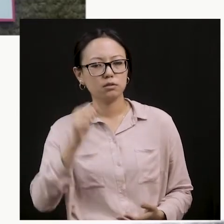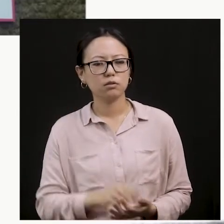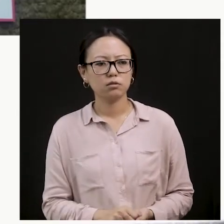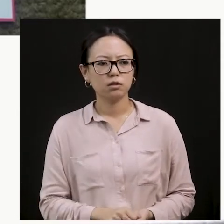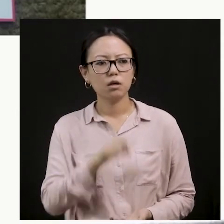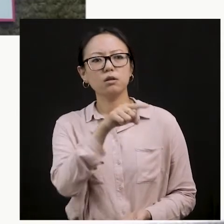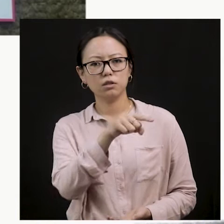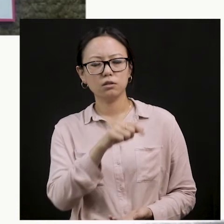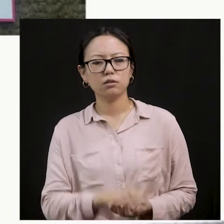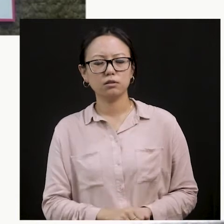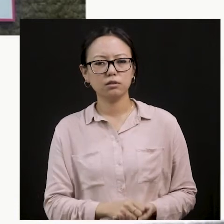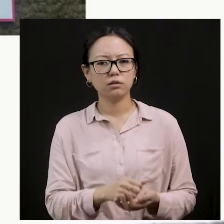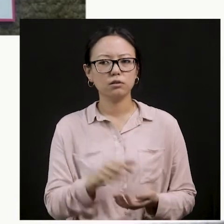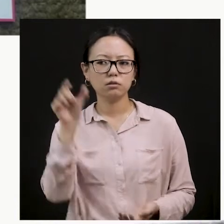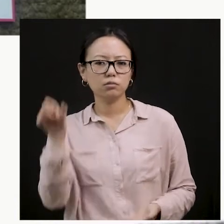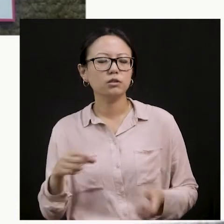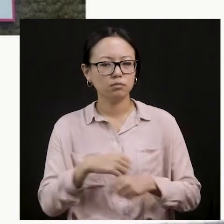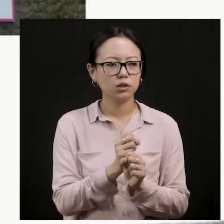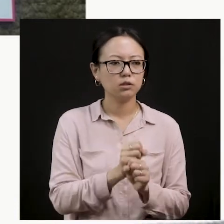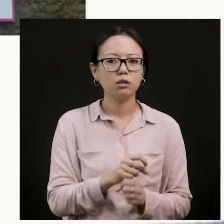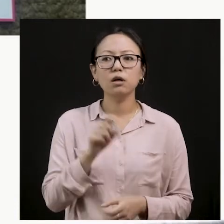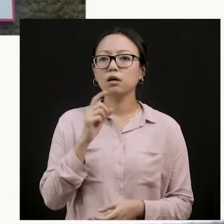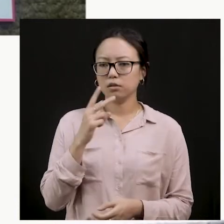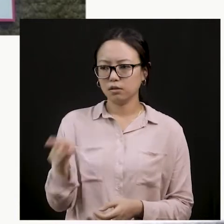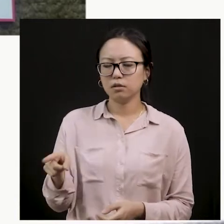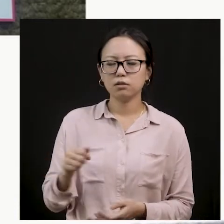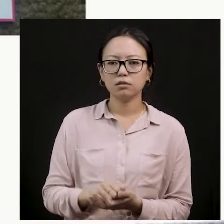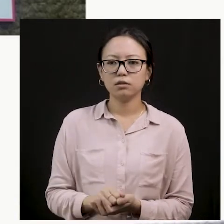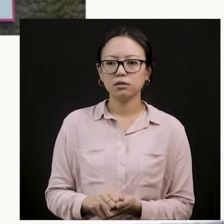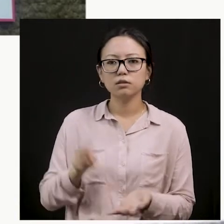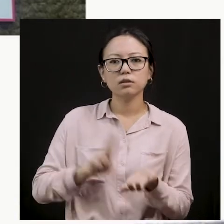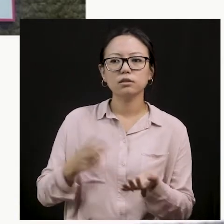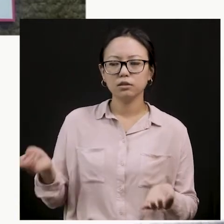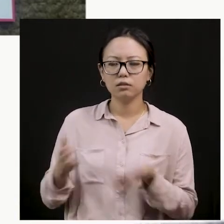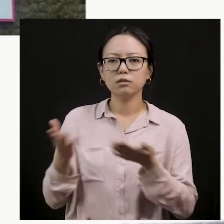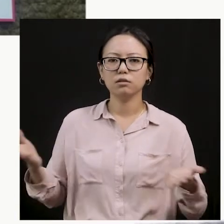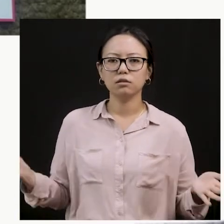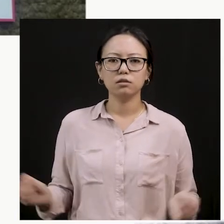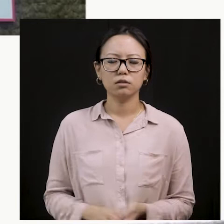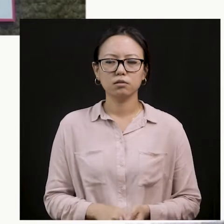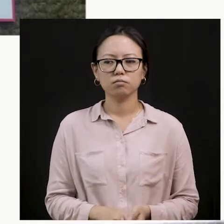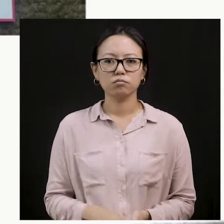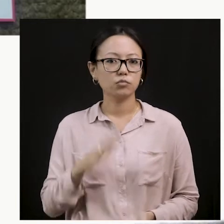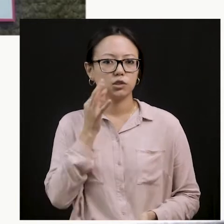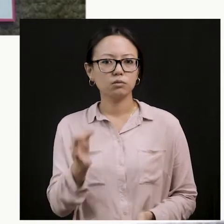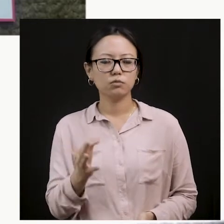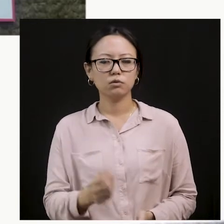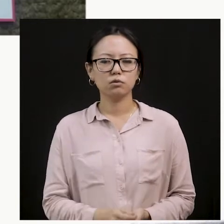between different things. Either it is a man-made or either it is a natural